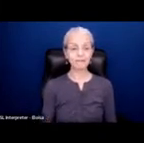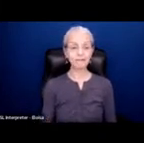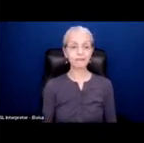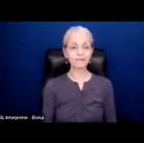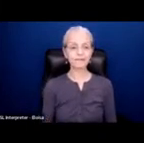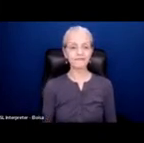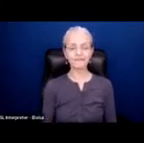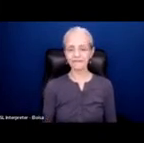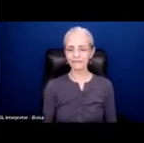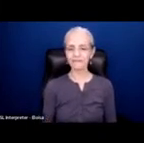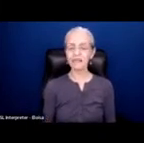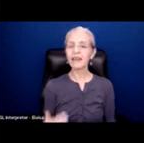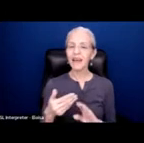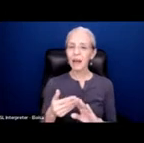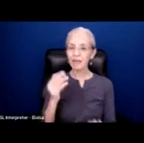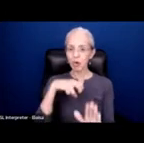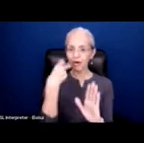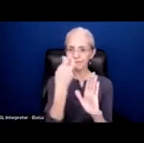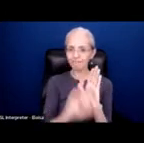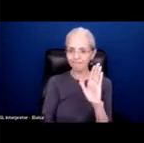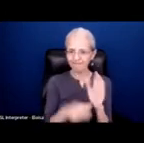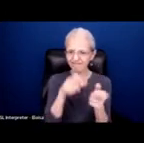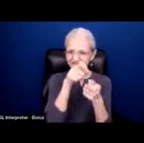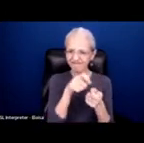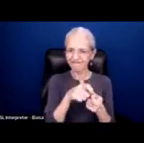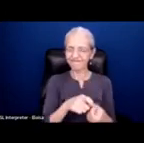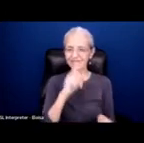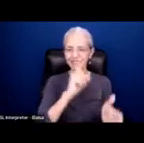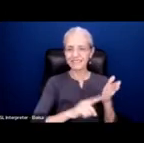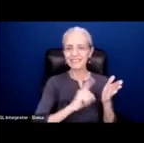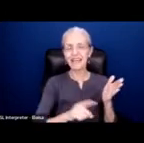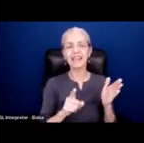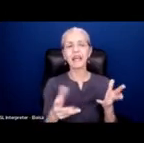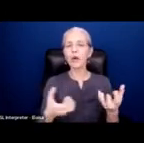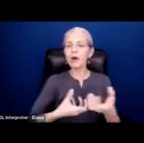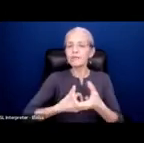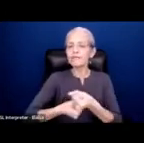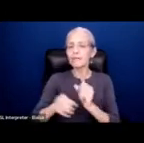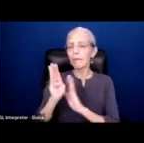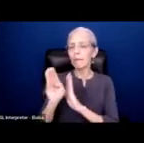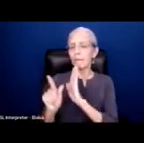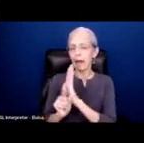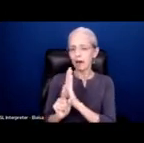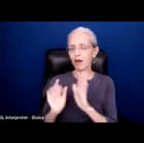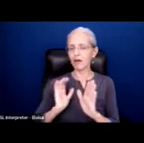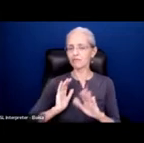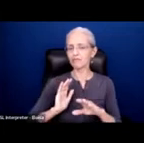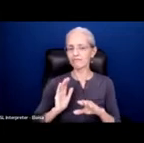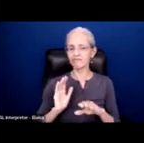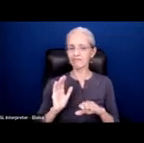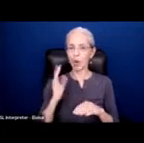All right. Before I dive into the details of our study, I wanted to briefly give some background on our study